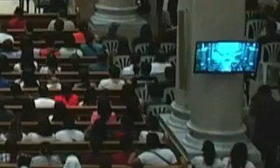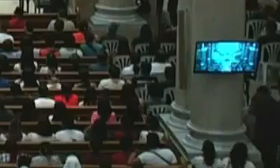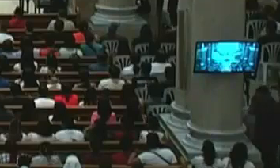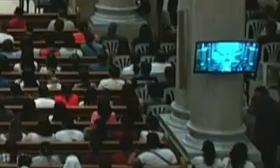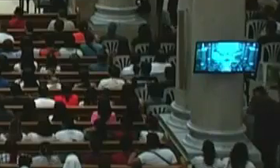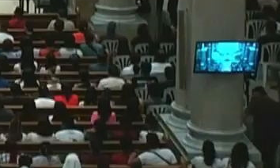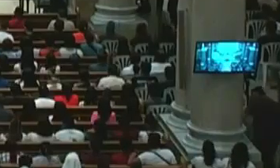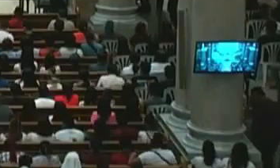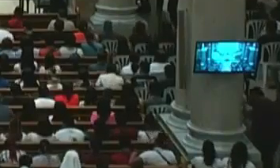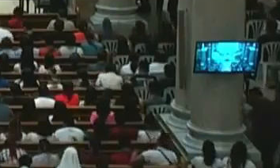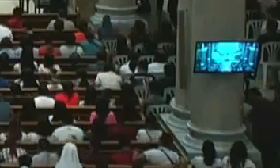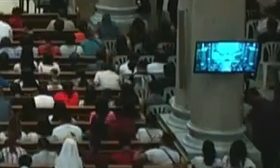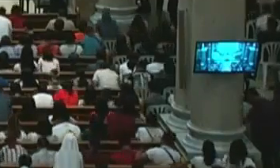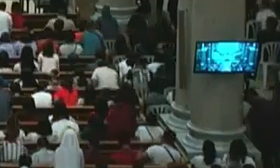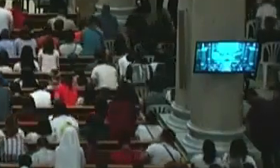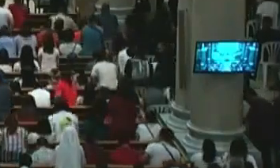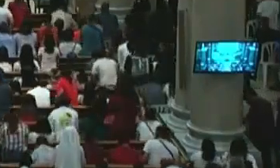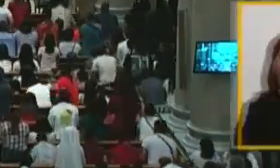Please stand.